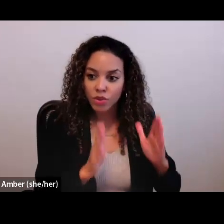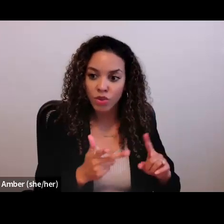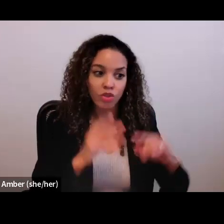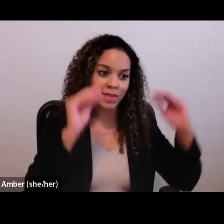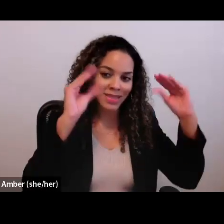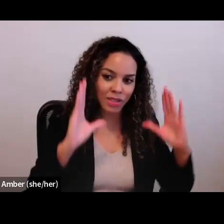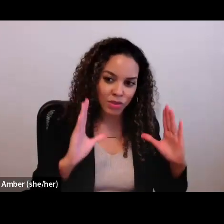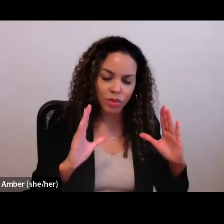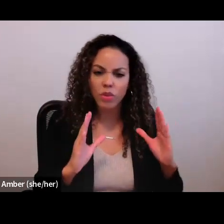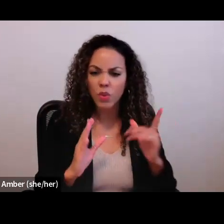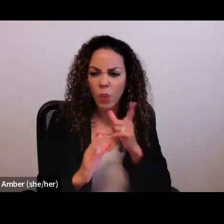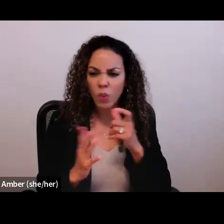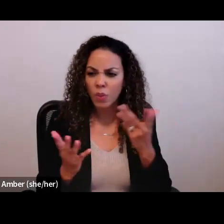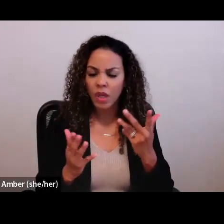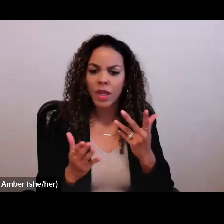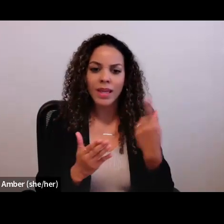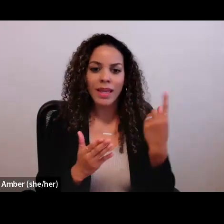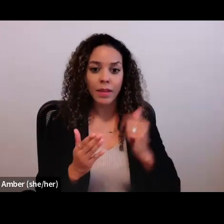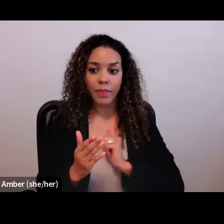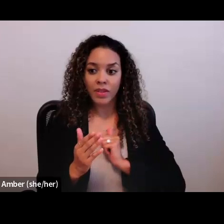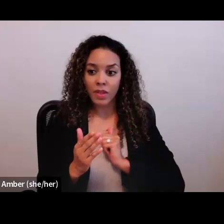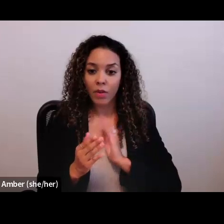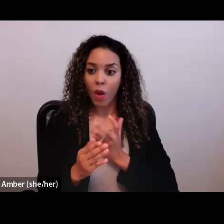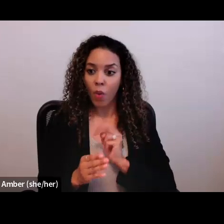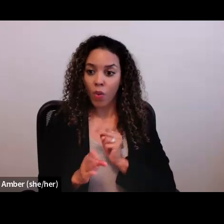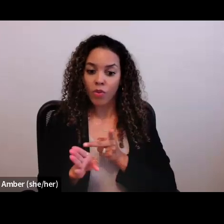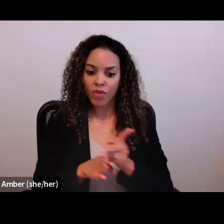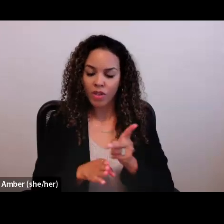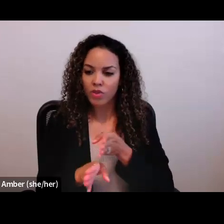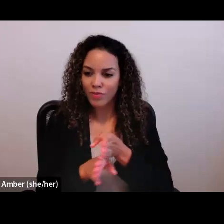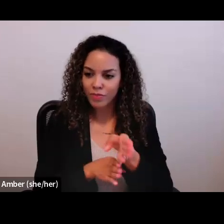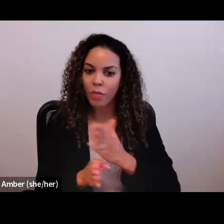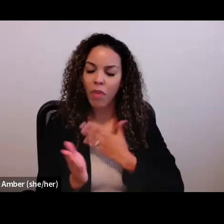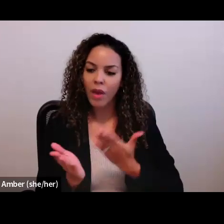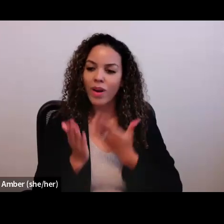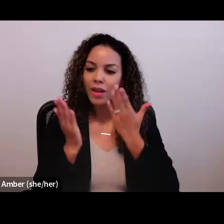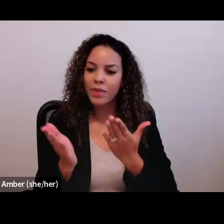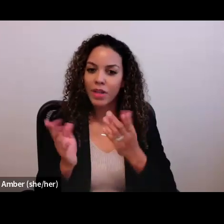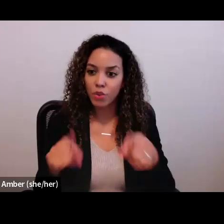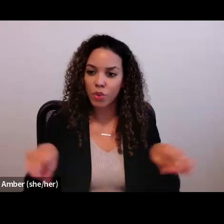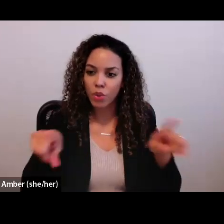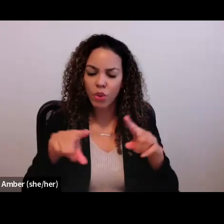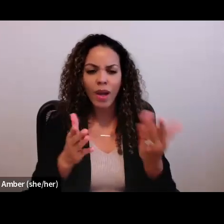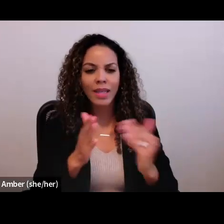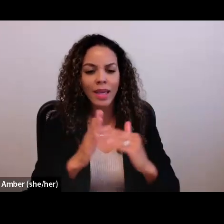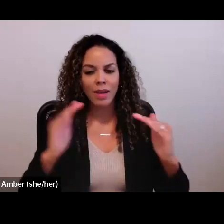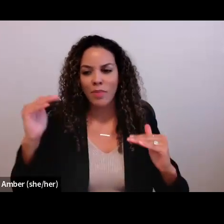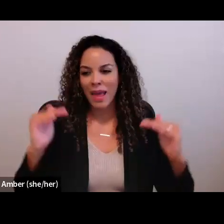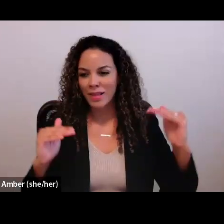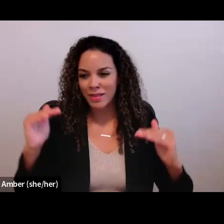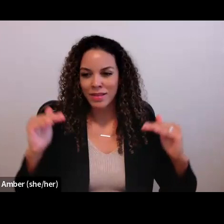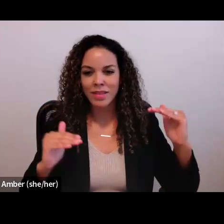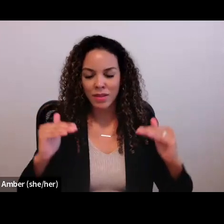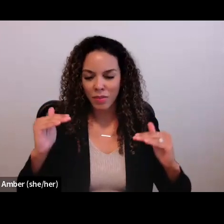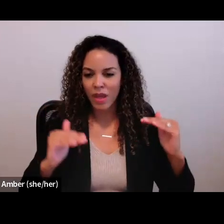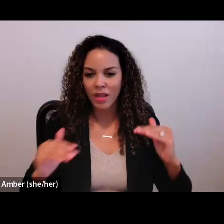this is something I've worked through in my own professional career. My recommendation to you is to, again, balance it out. And